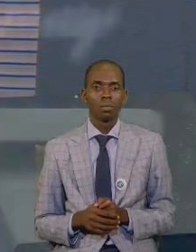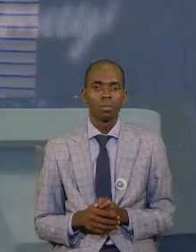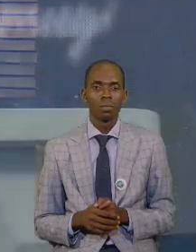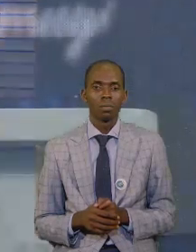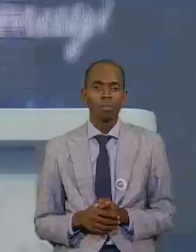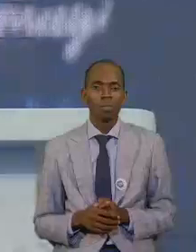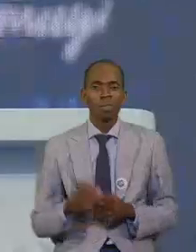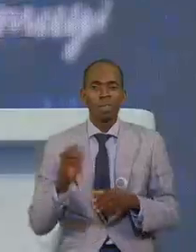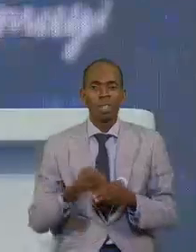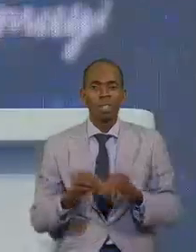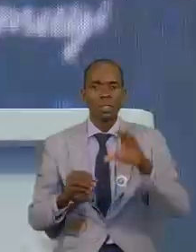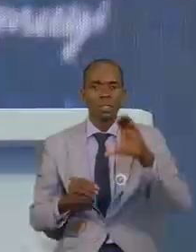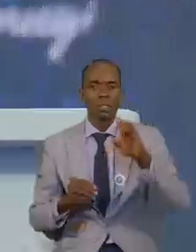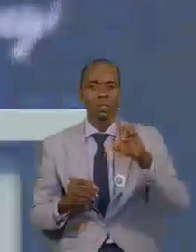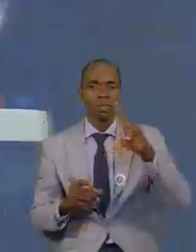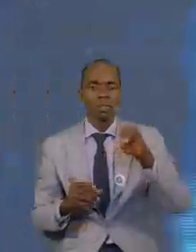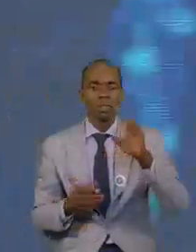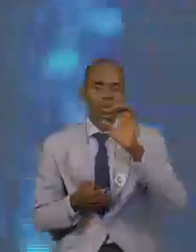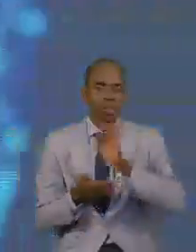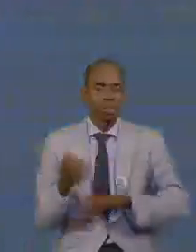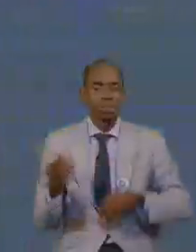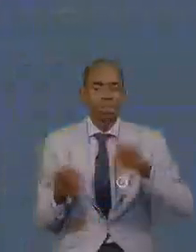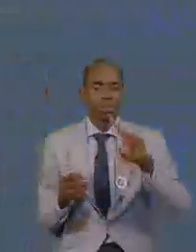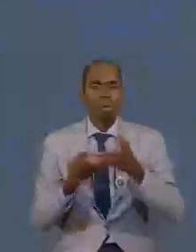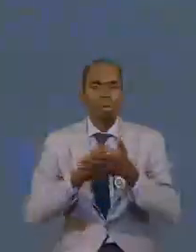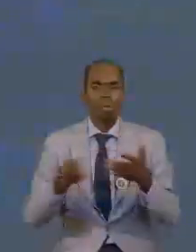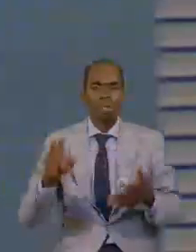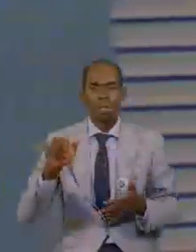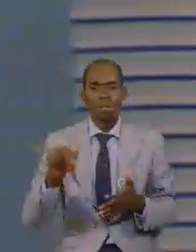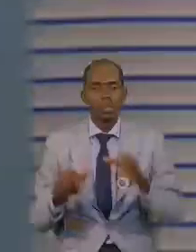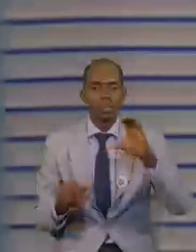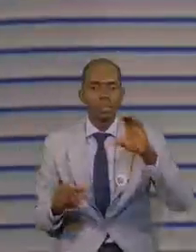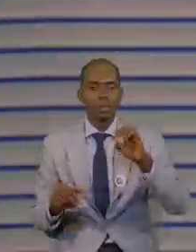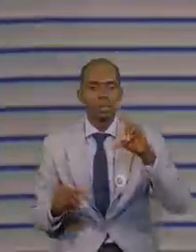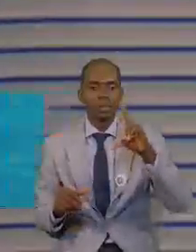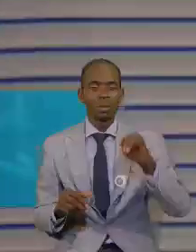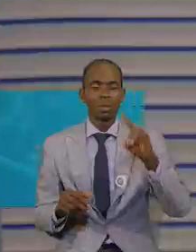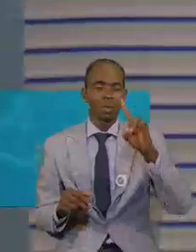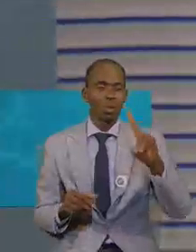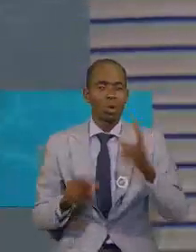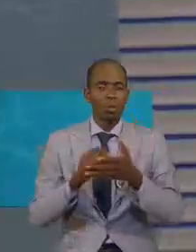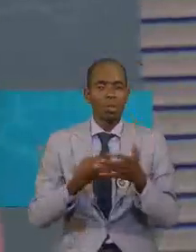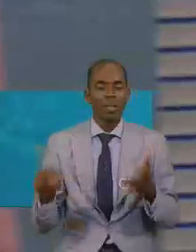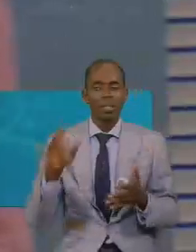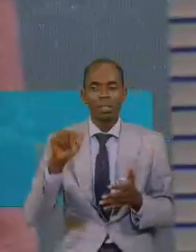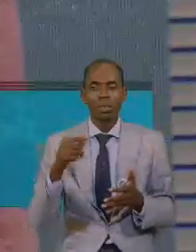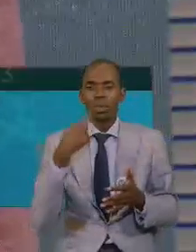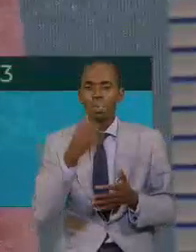Colossians chapter 1 verse 13. In Colossians chapter 1 verse 13, who has delivered us